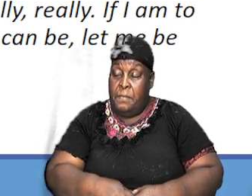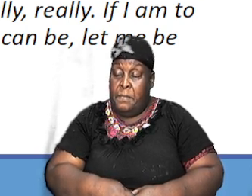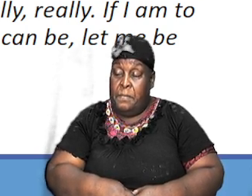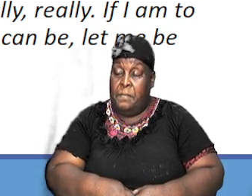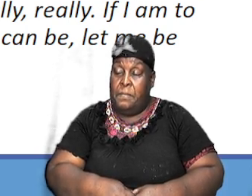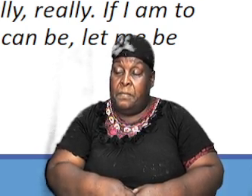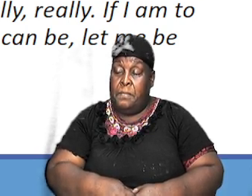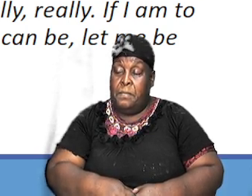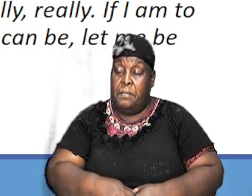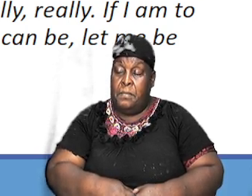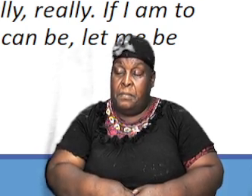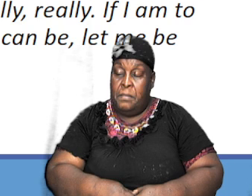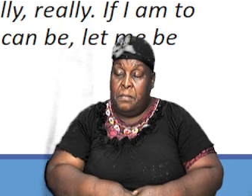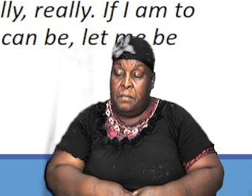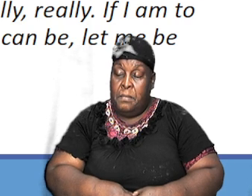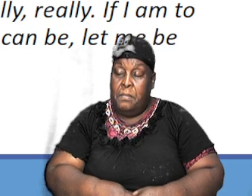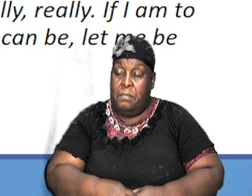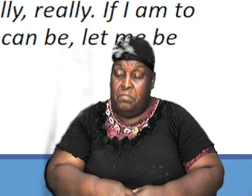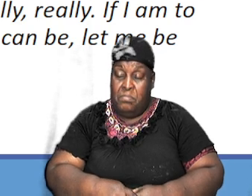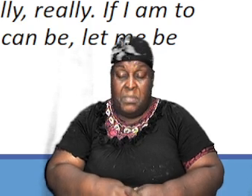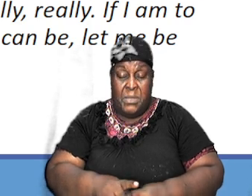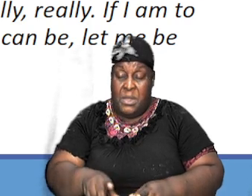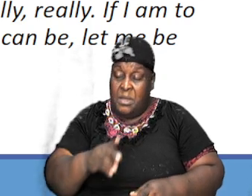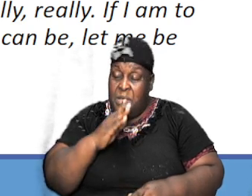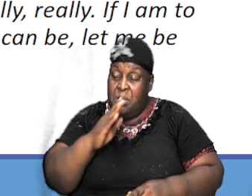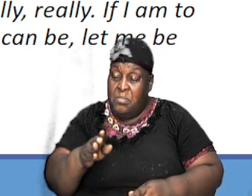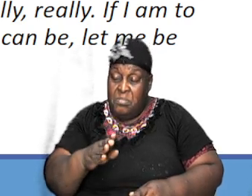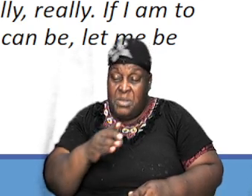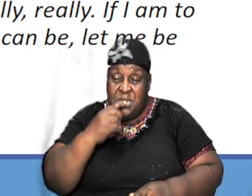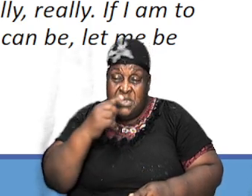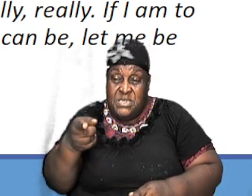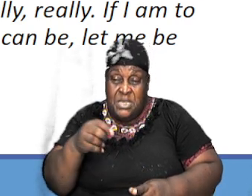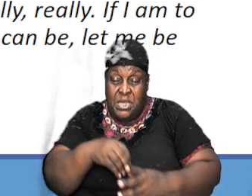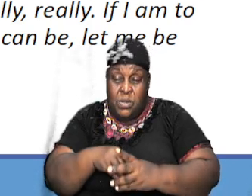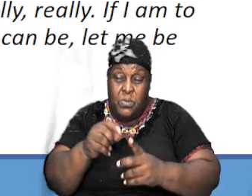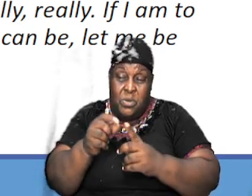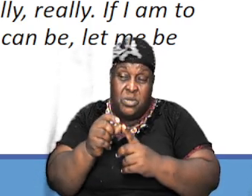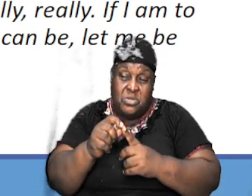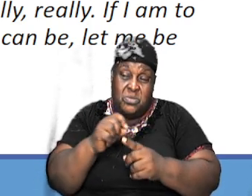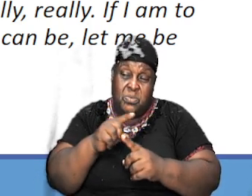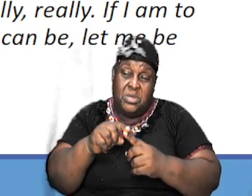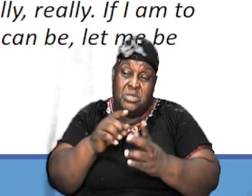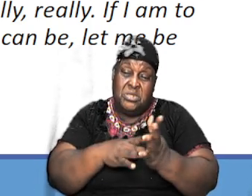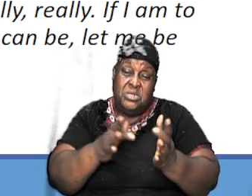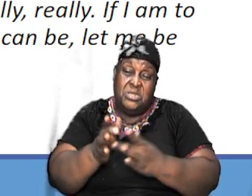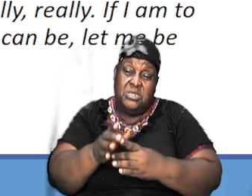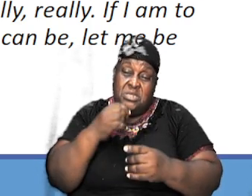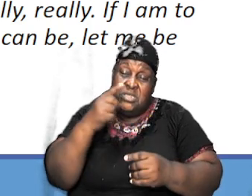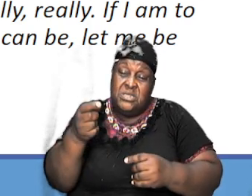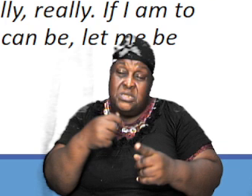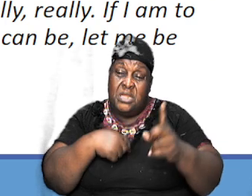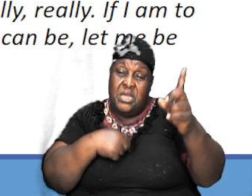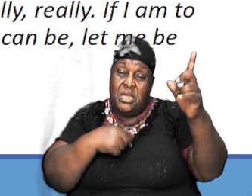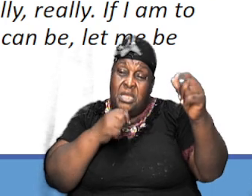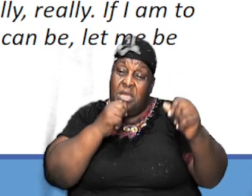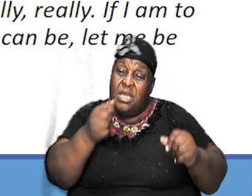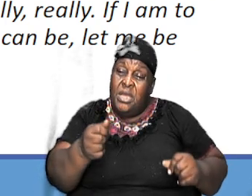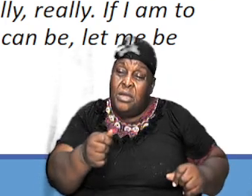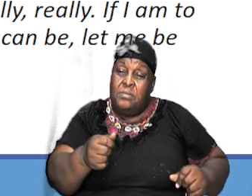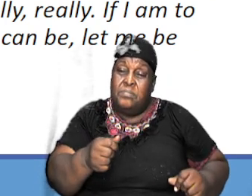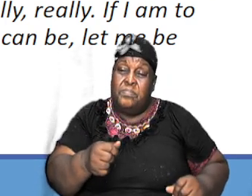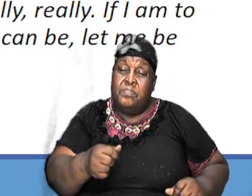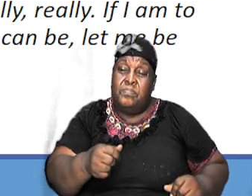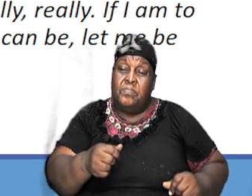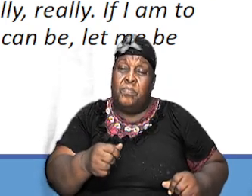is, cannot be declared in words. So when Jesus said, I am, when God said, I am,